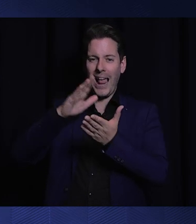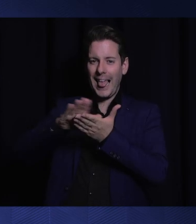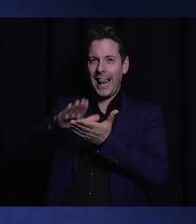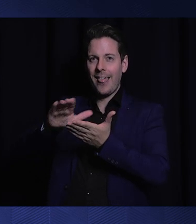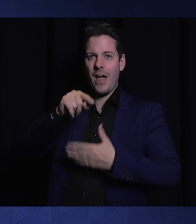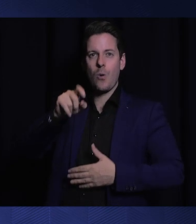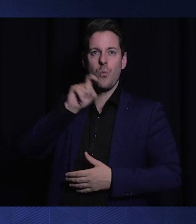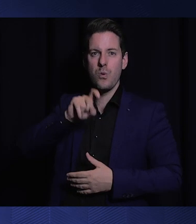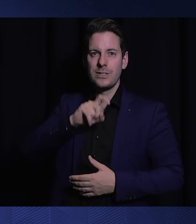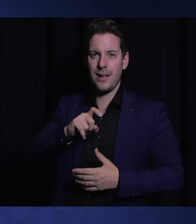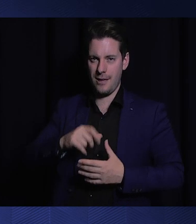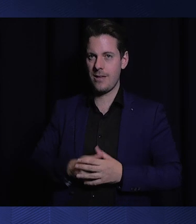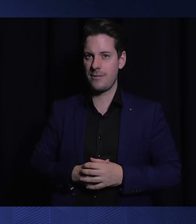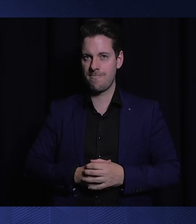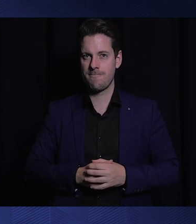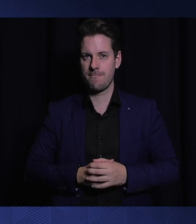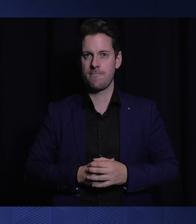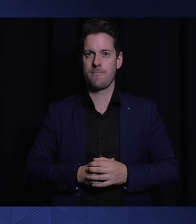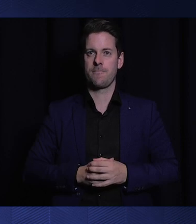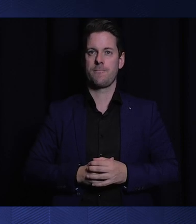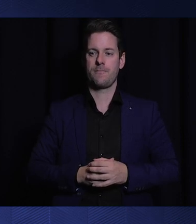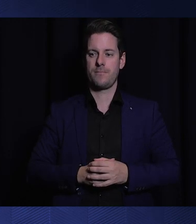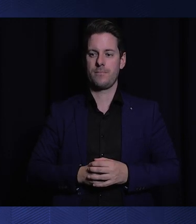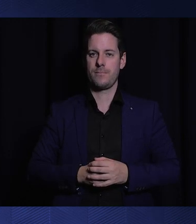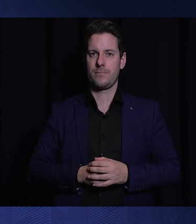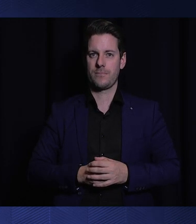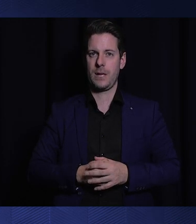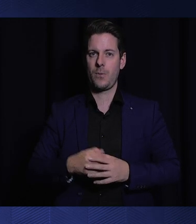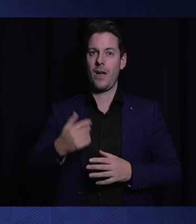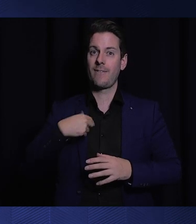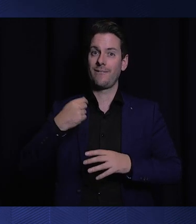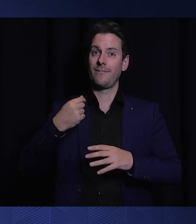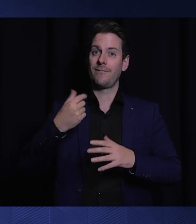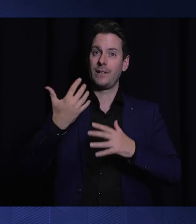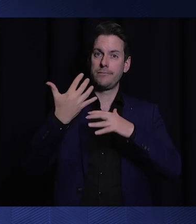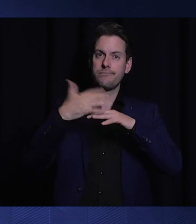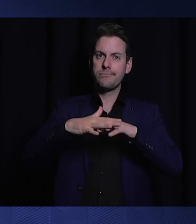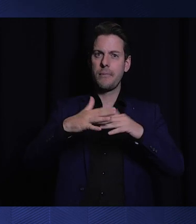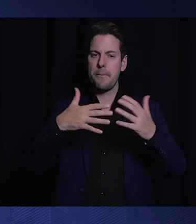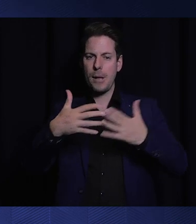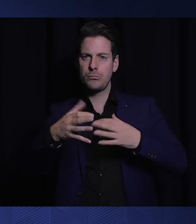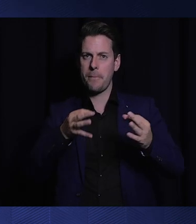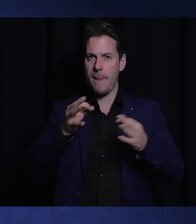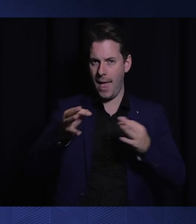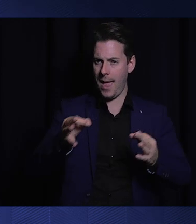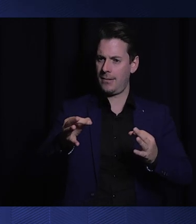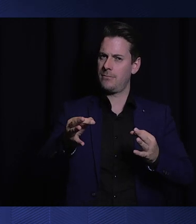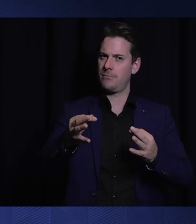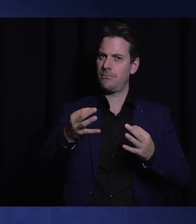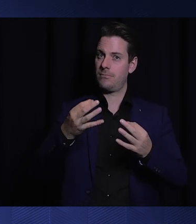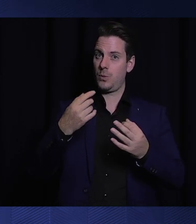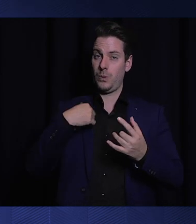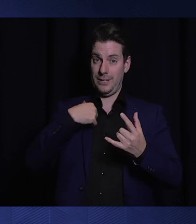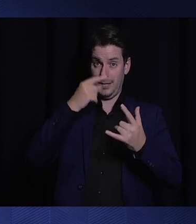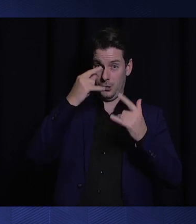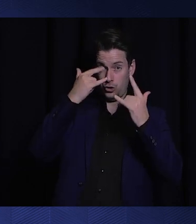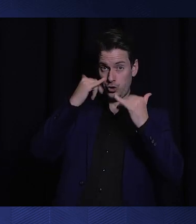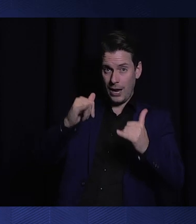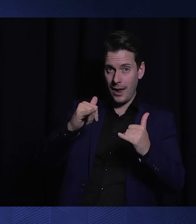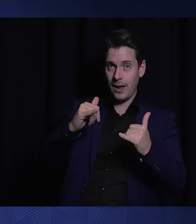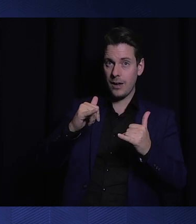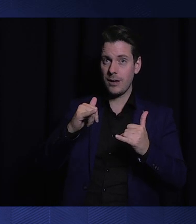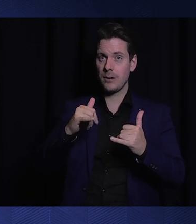an integrated management information platform. Here, we can check